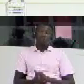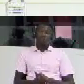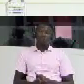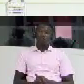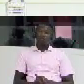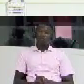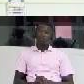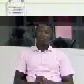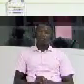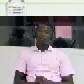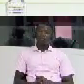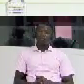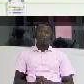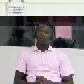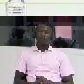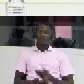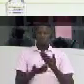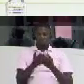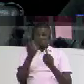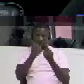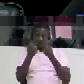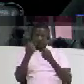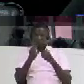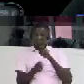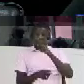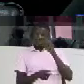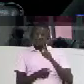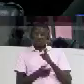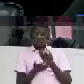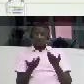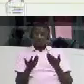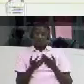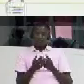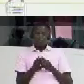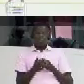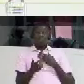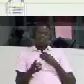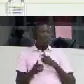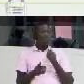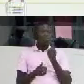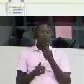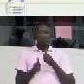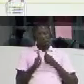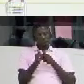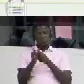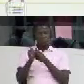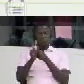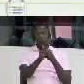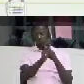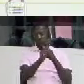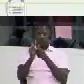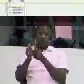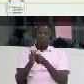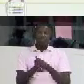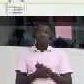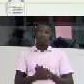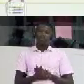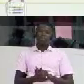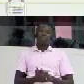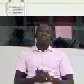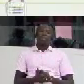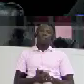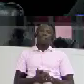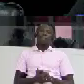I beg your pardon? dafa ànd ak gaay yi. He was just going with them, along with them.